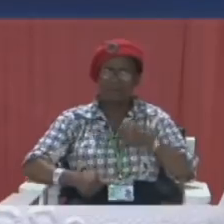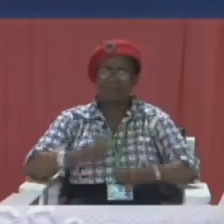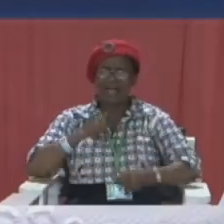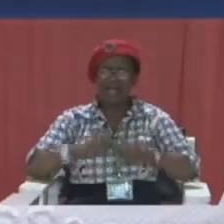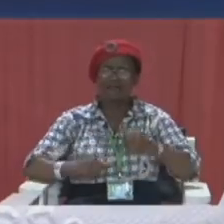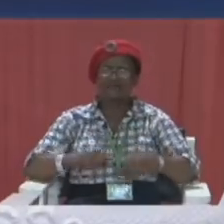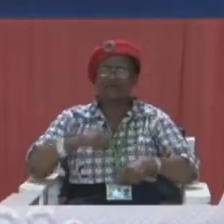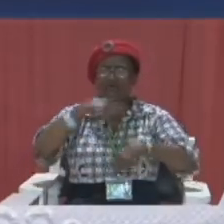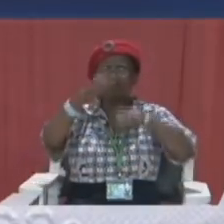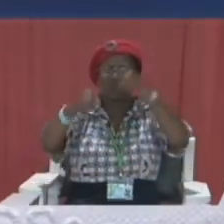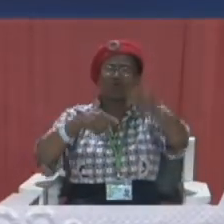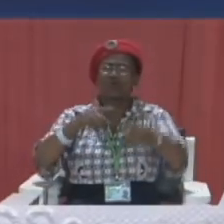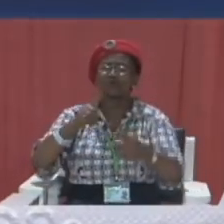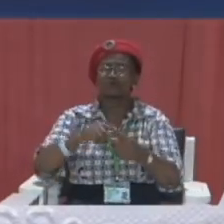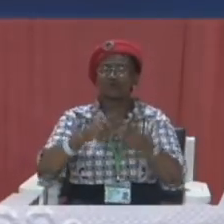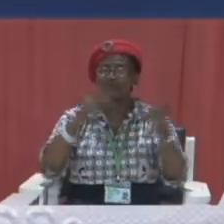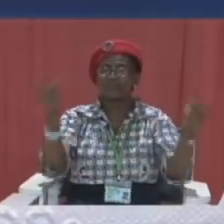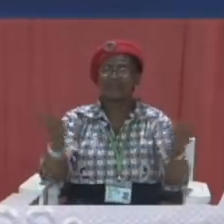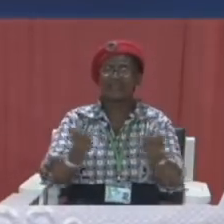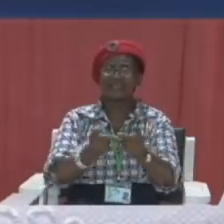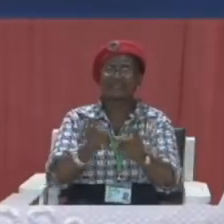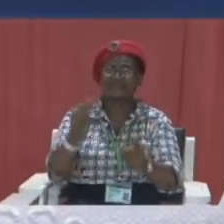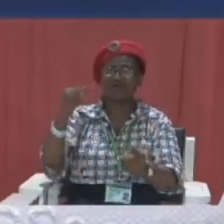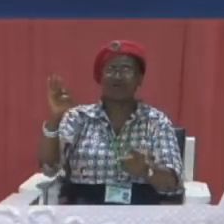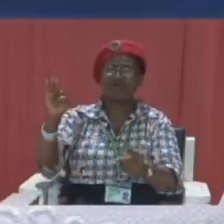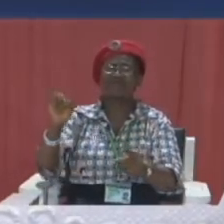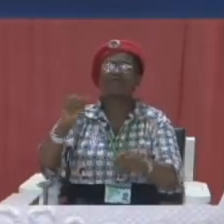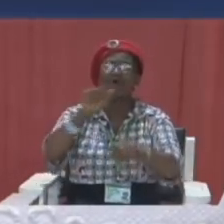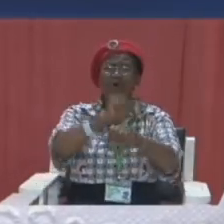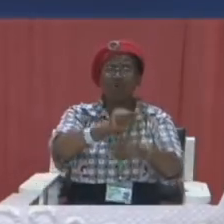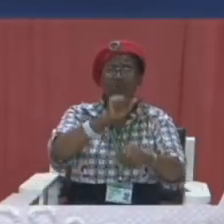work, etc., etc.